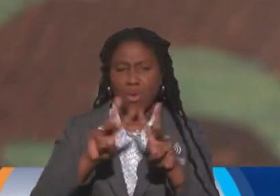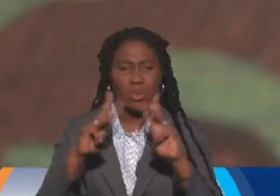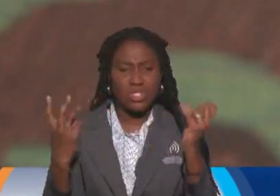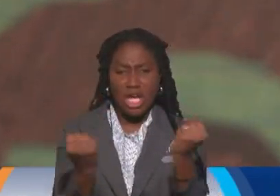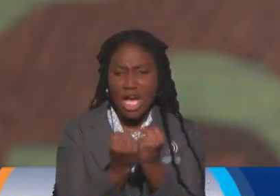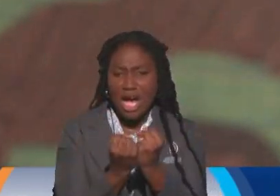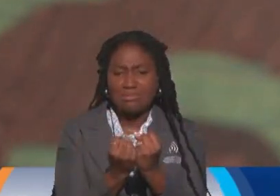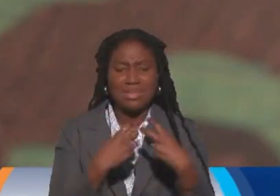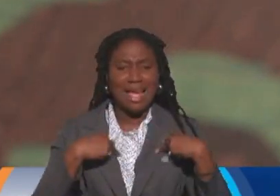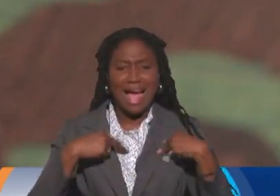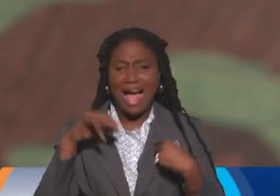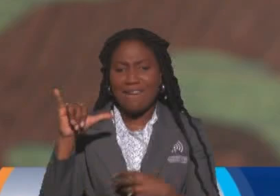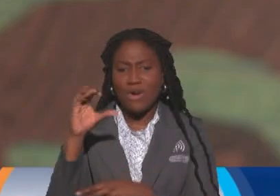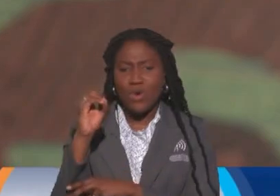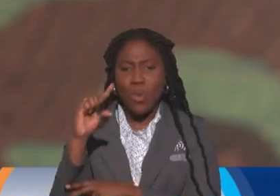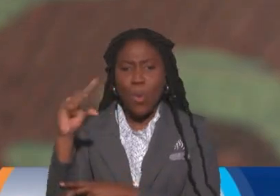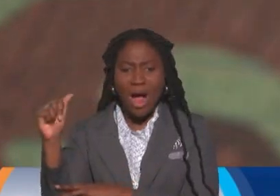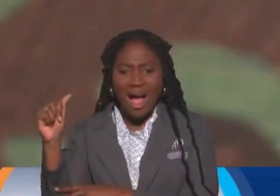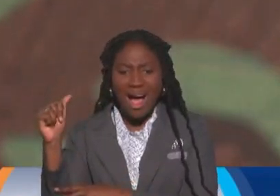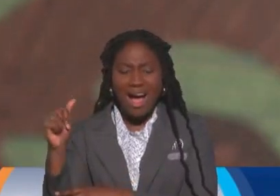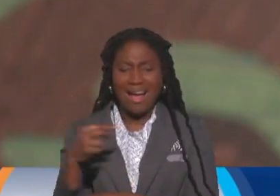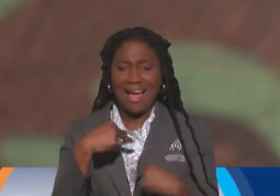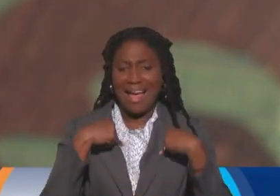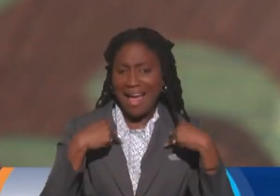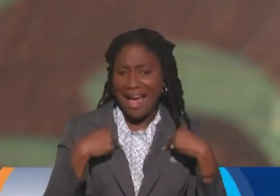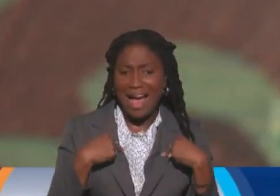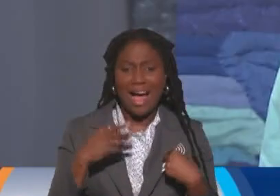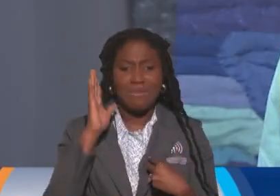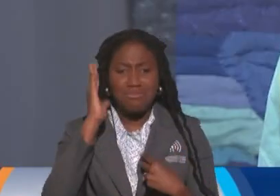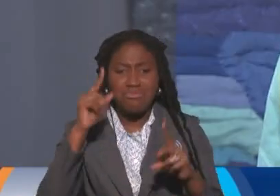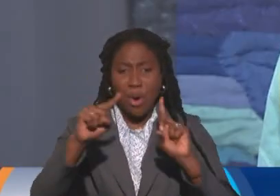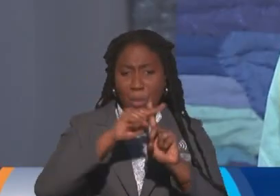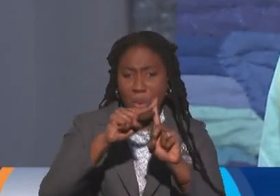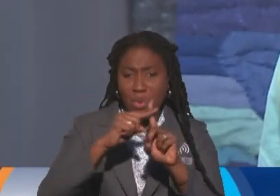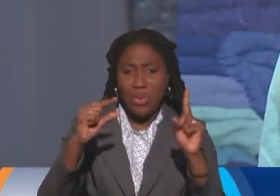have yoga, we have affirmations, we have